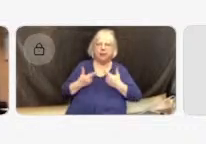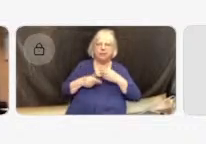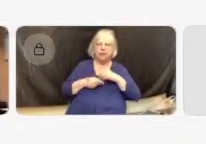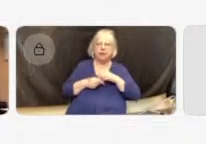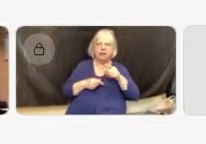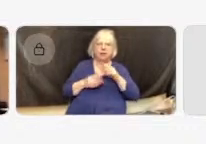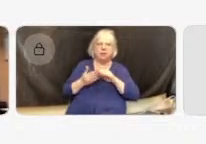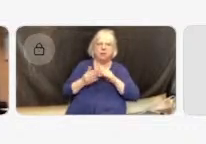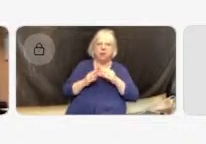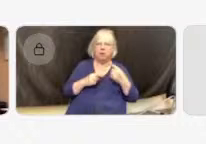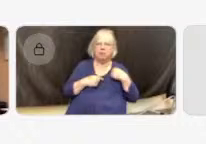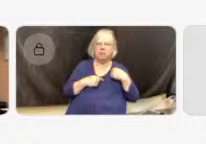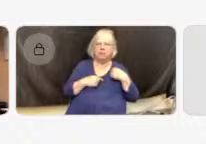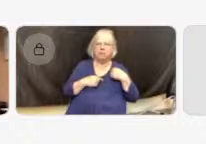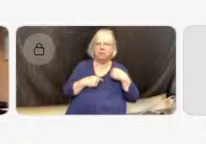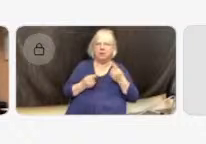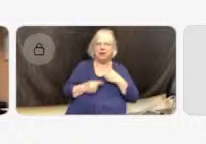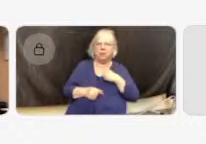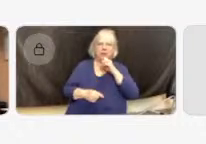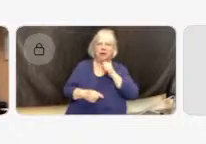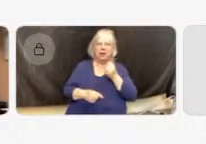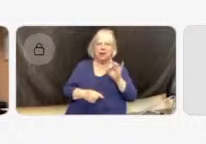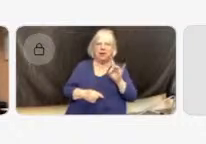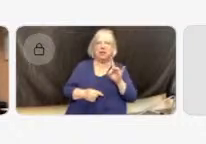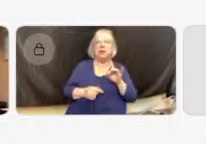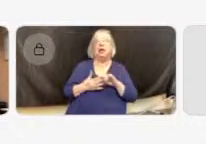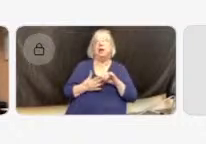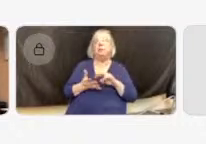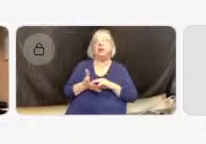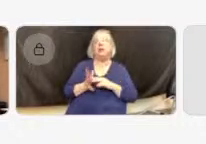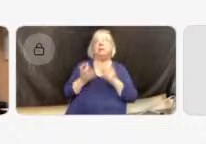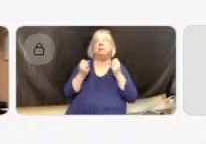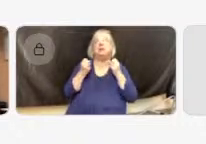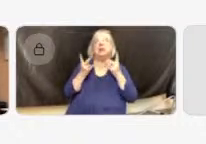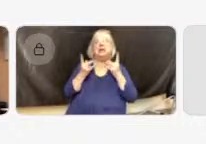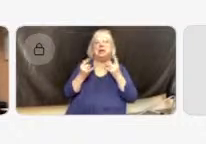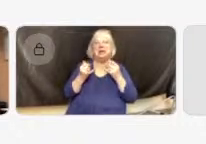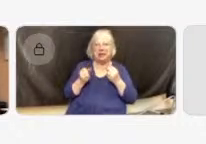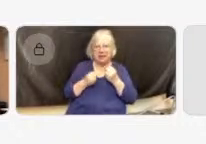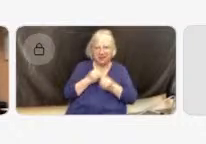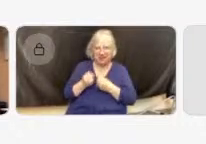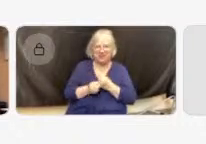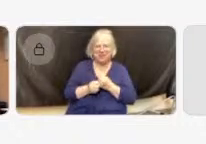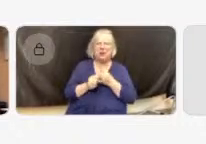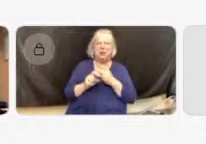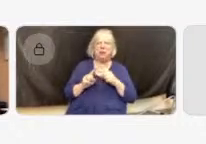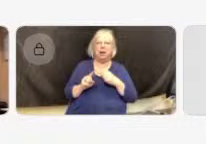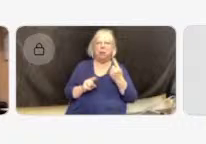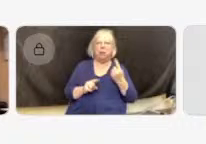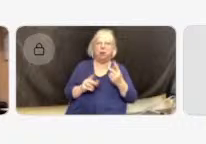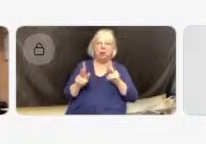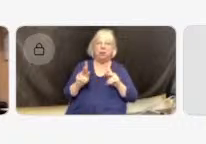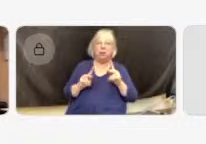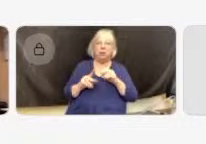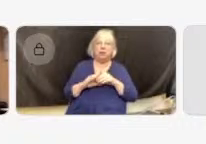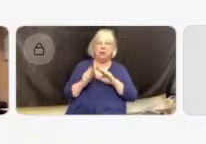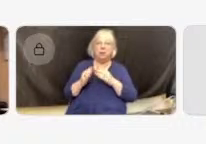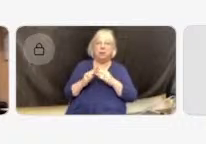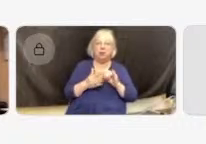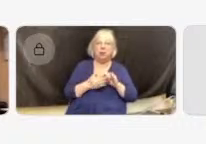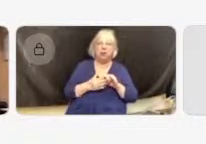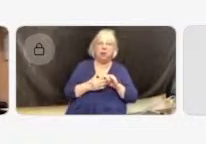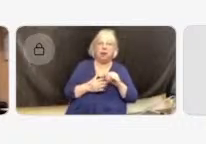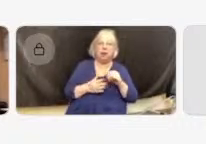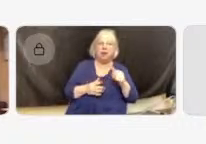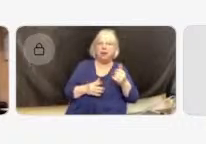18, so it's been many, many, many years, not to tell my age. But I am one of the people in the community that they call when they need to cut